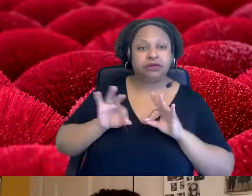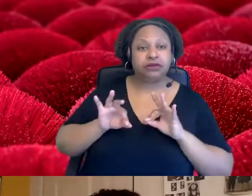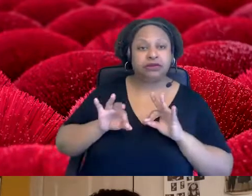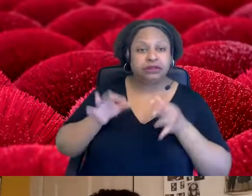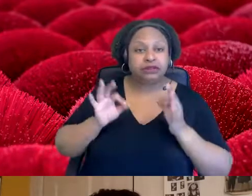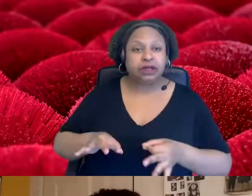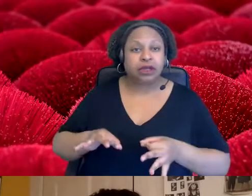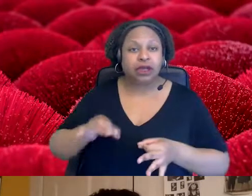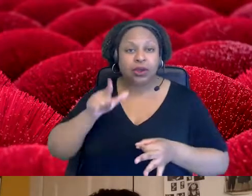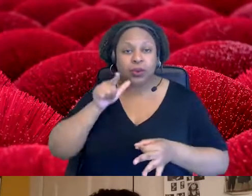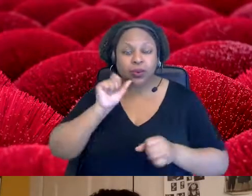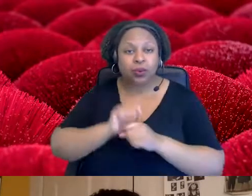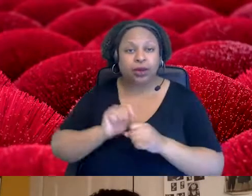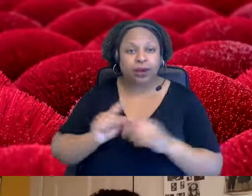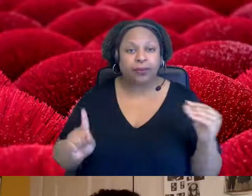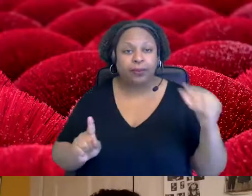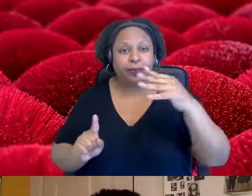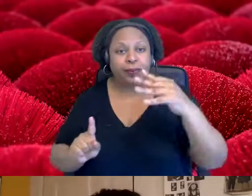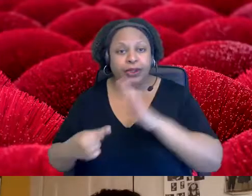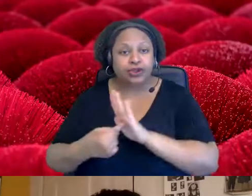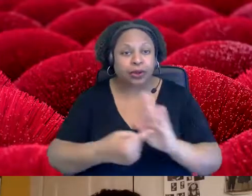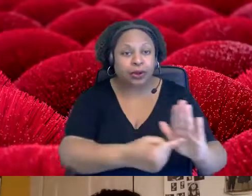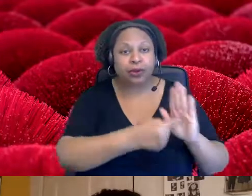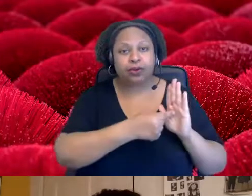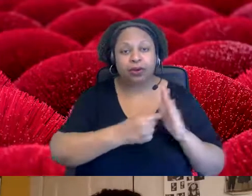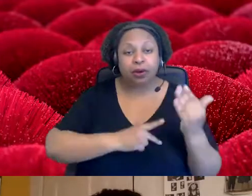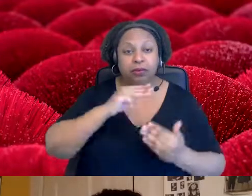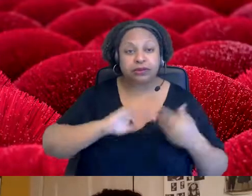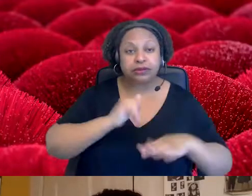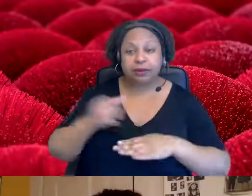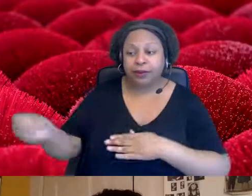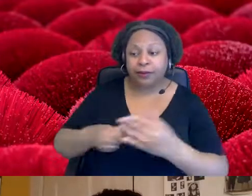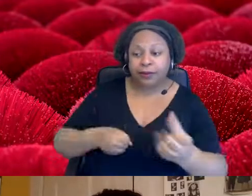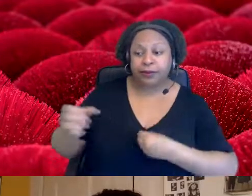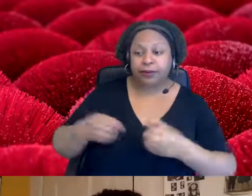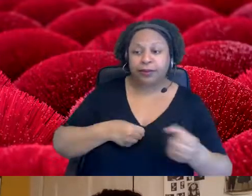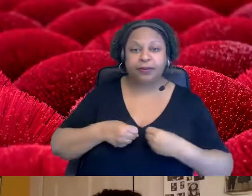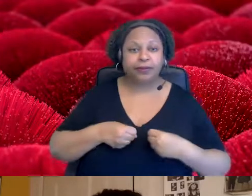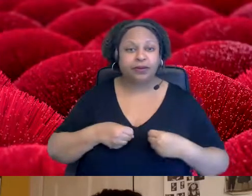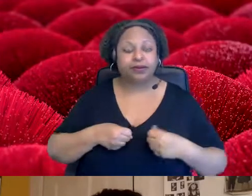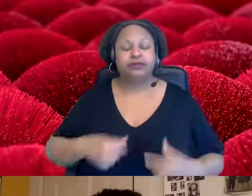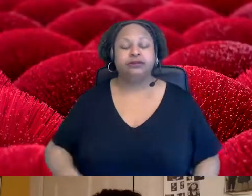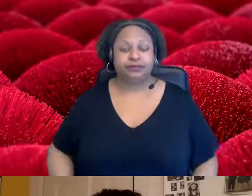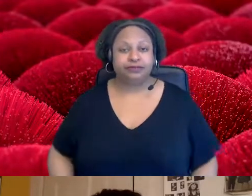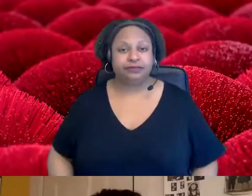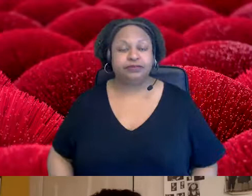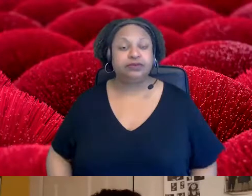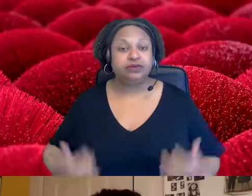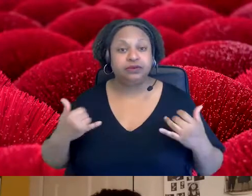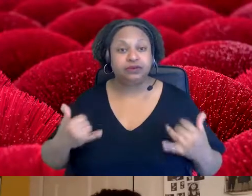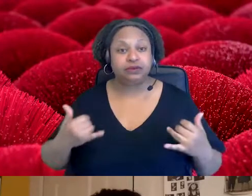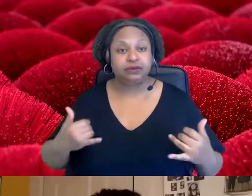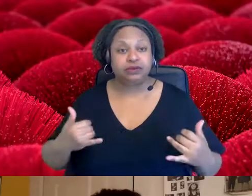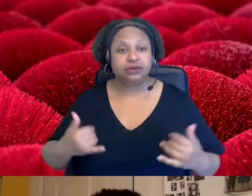the biggest thing is the new challenge for this moment in terms of Indigenous visual art